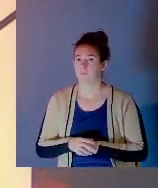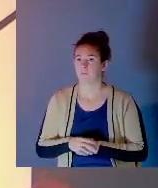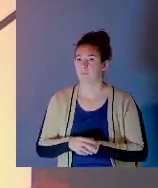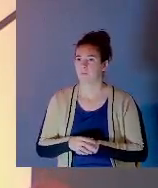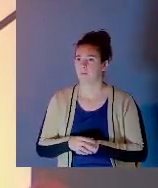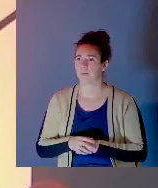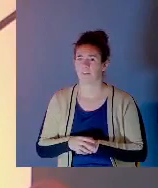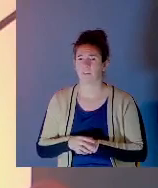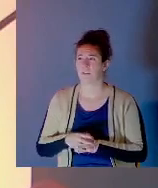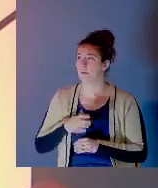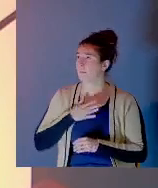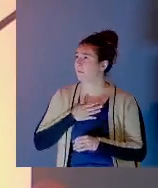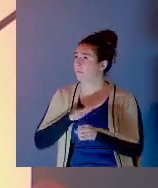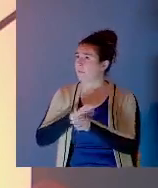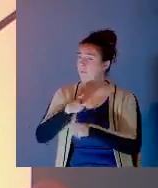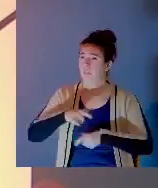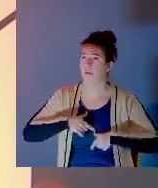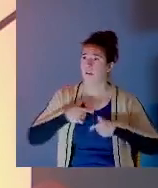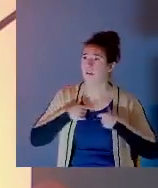You have been